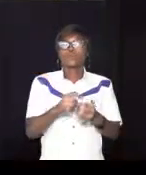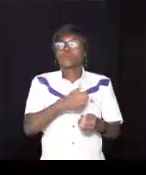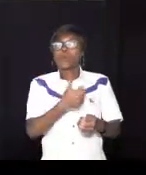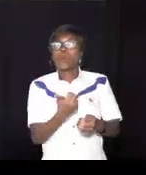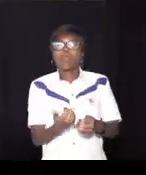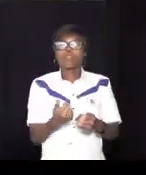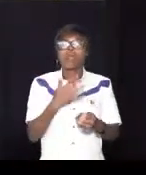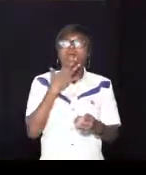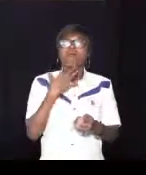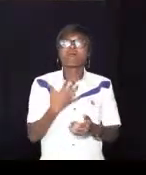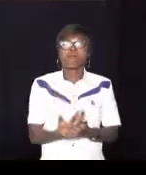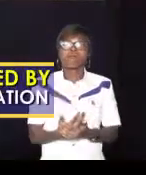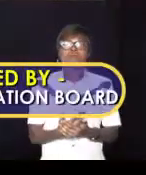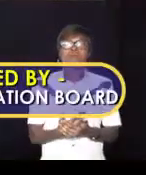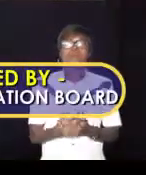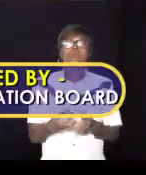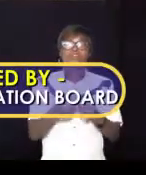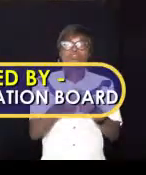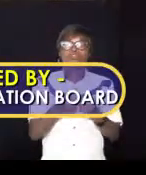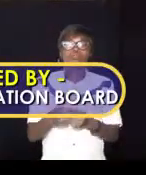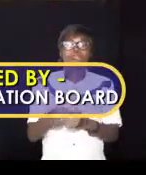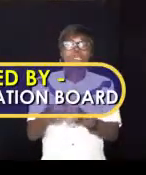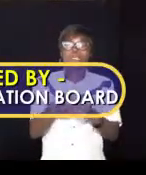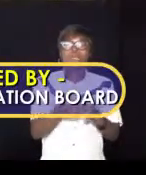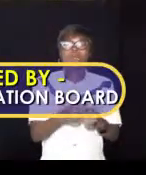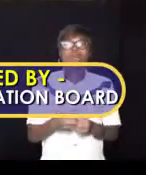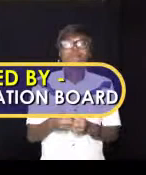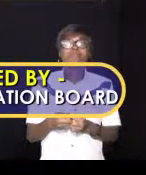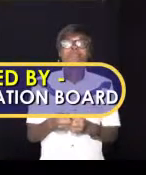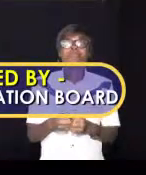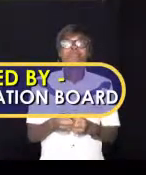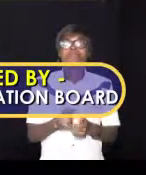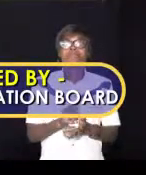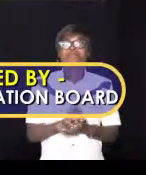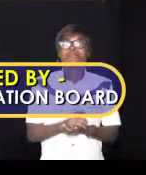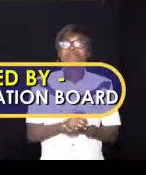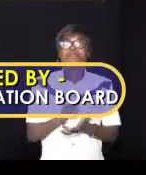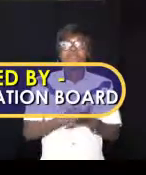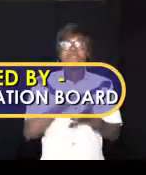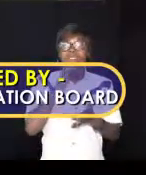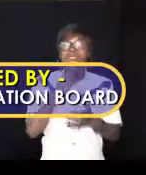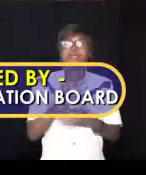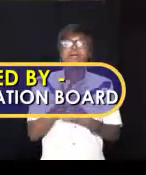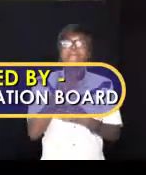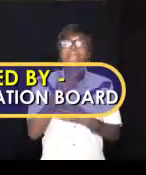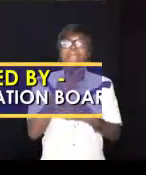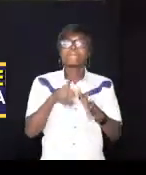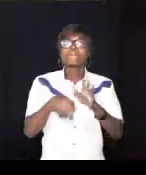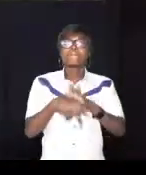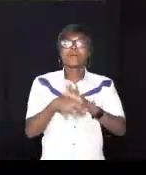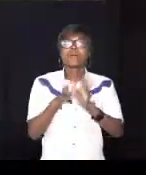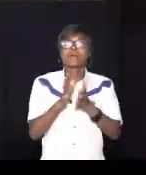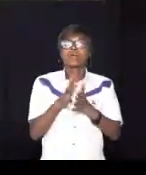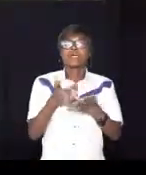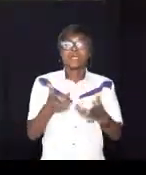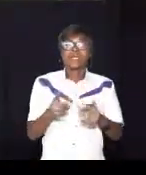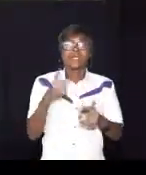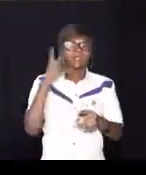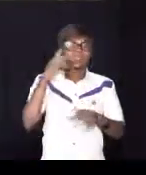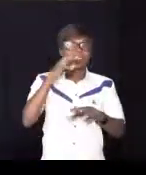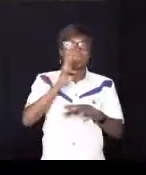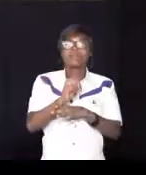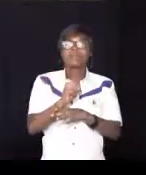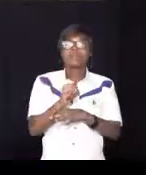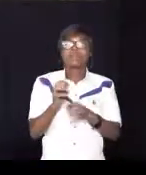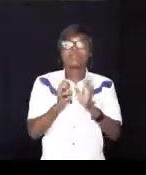that cannot be produced by mixing other colors together. That is primary color. What are these colors? Let's list